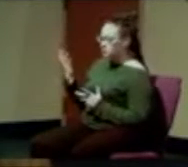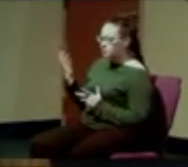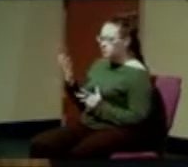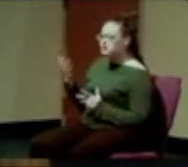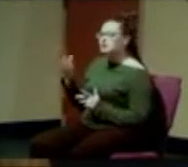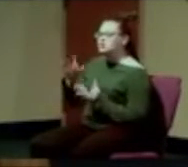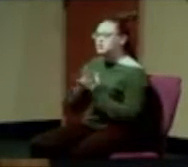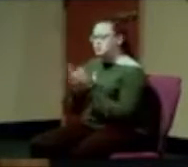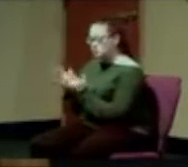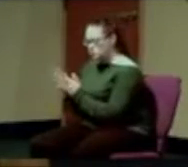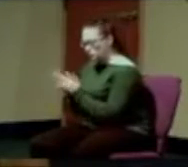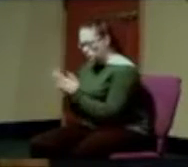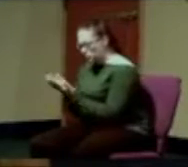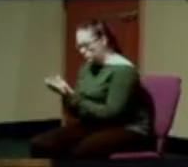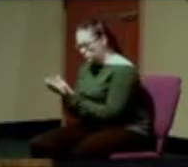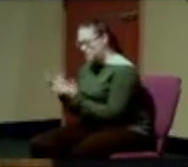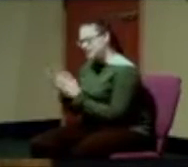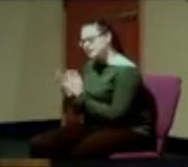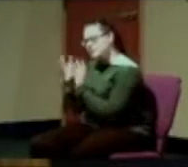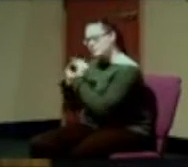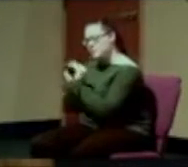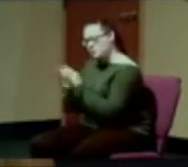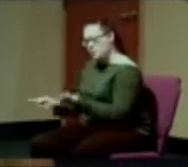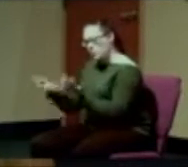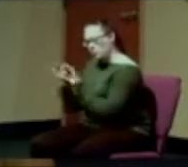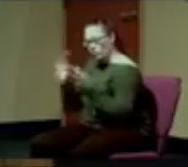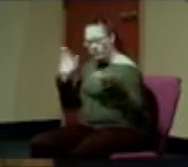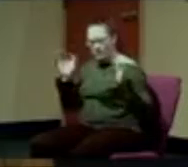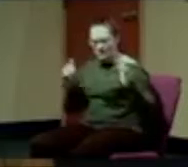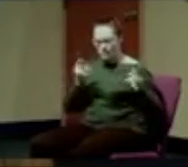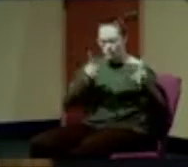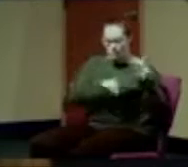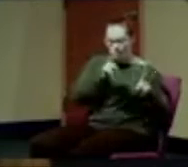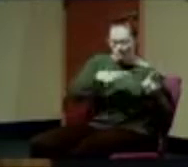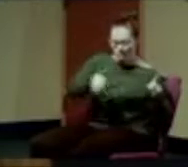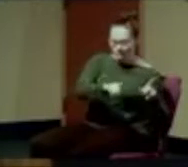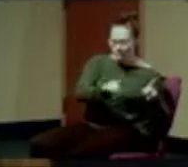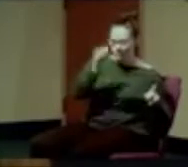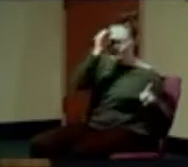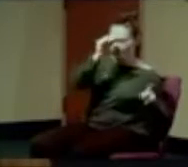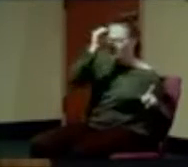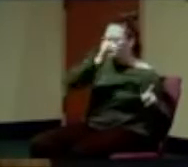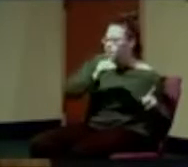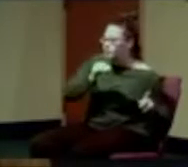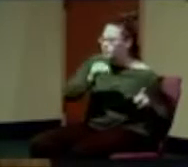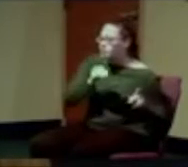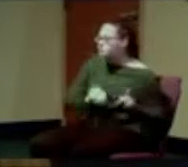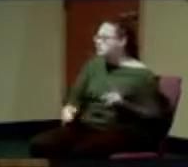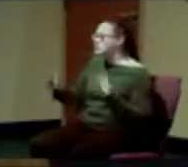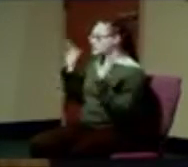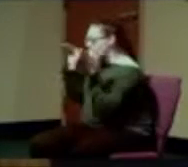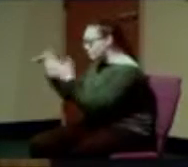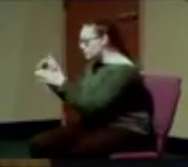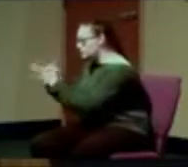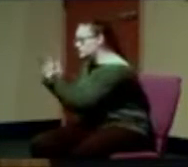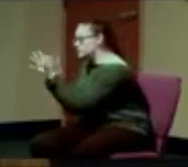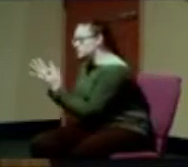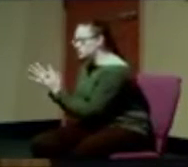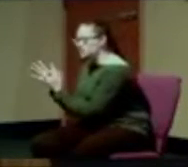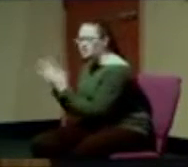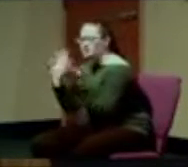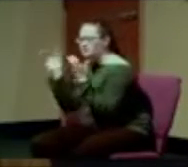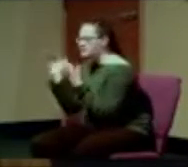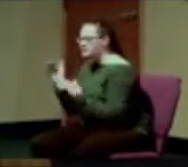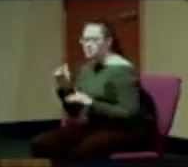more important than any man's opinion about you, and Scripture is more important, most importantly, about Jesus than what people might think about God.